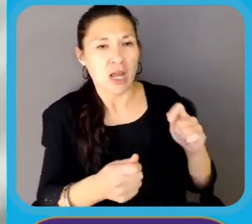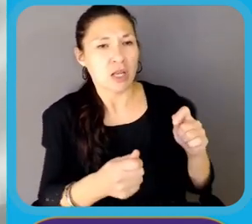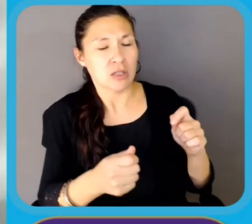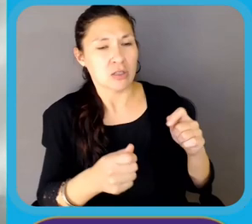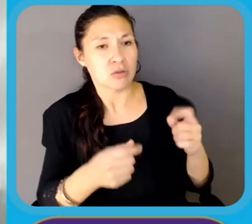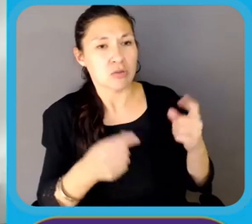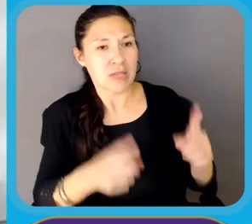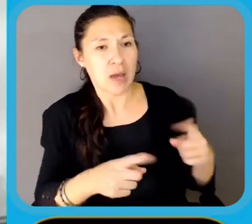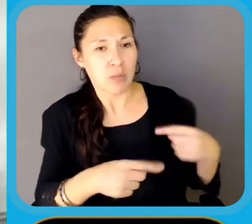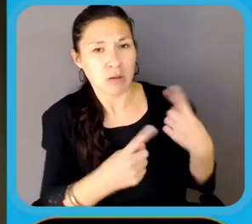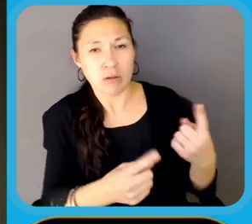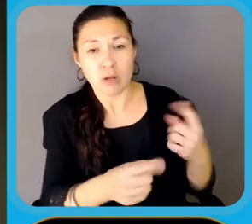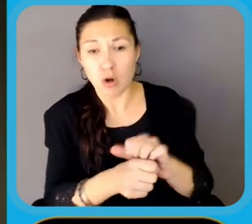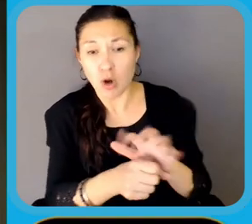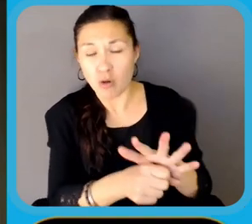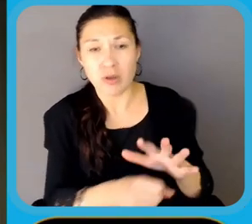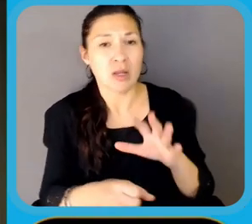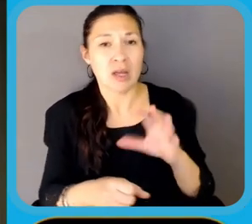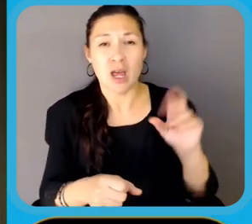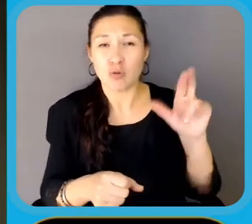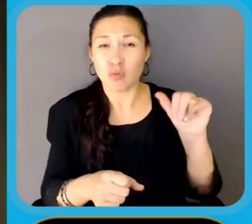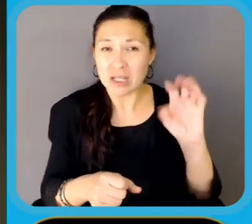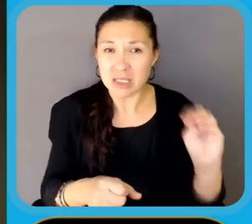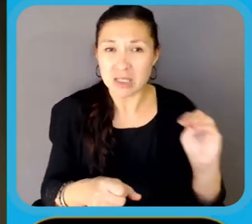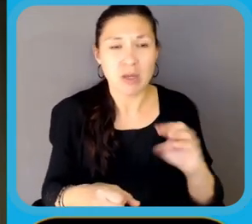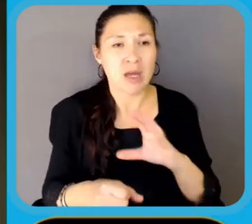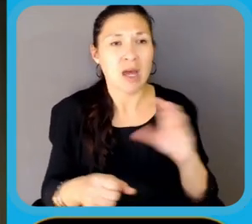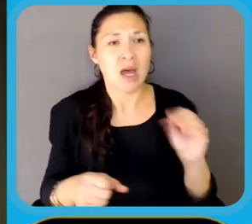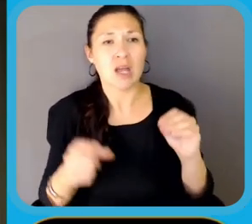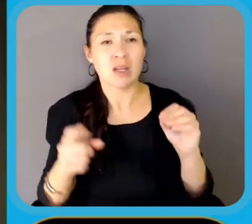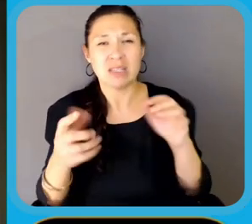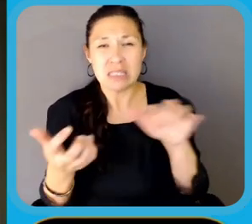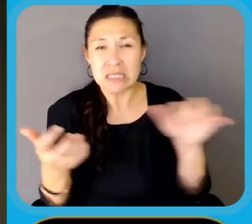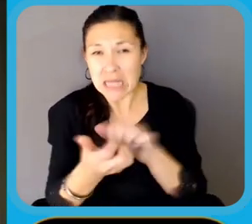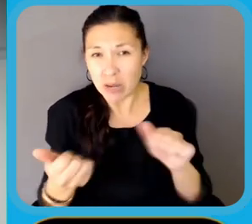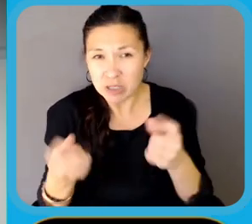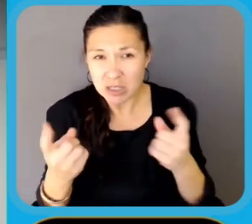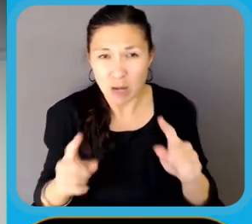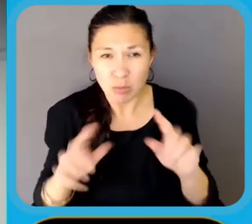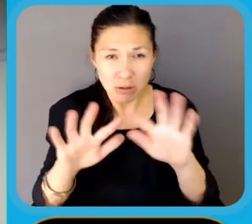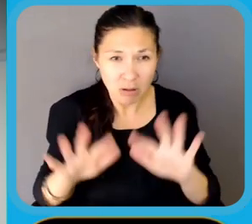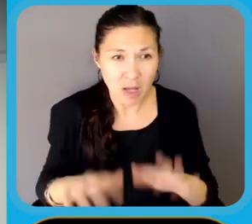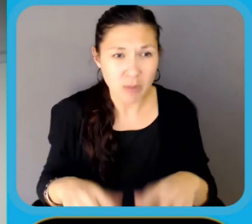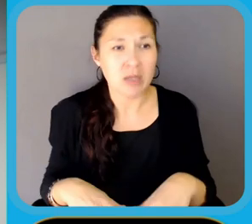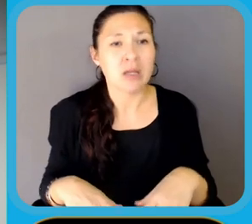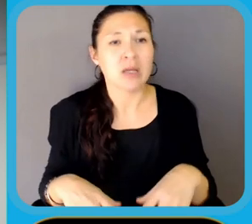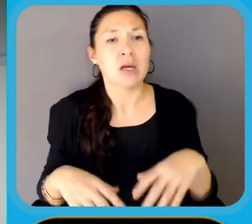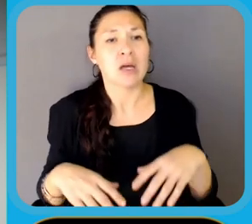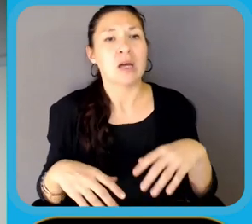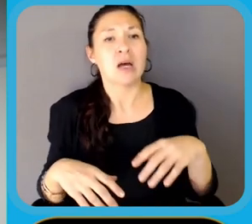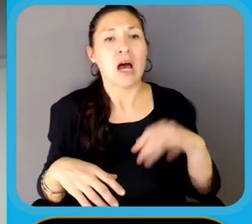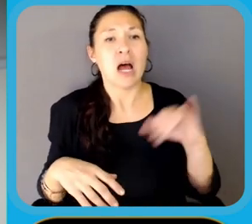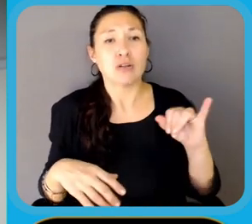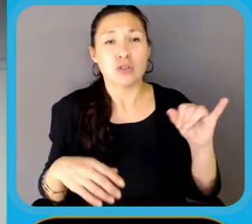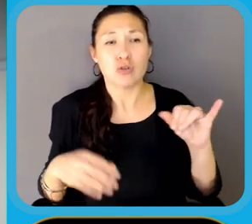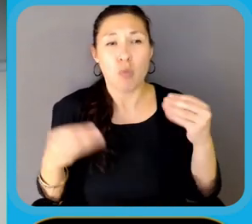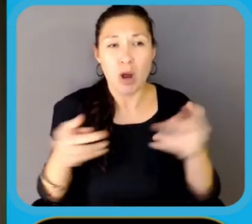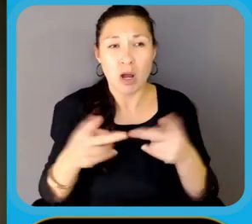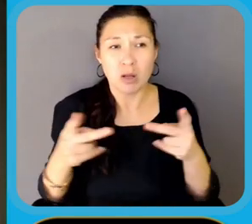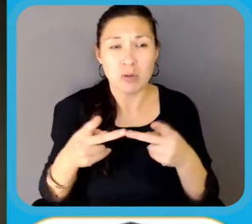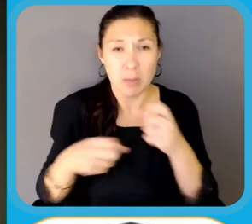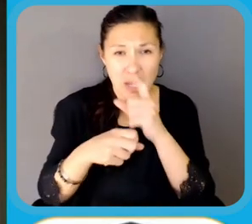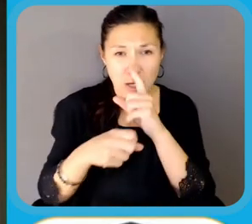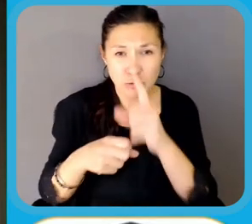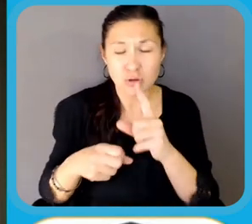climate change and wildfires. That is why I've been fighting for equity in the insurance marketplace, making sure all families have access to the same